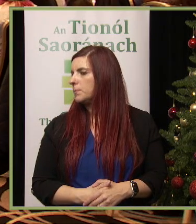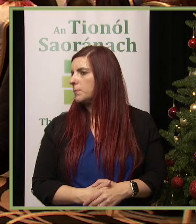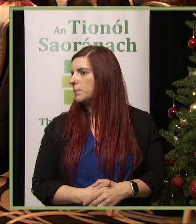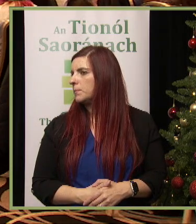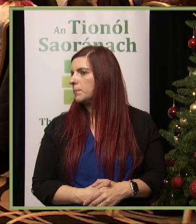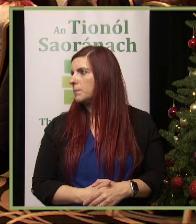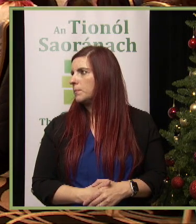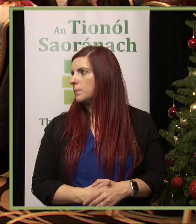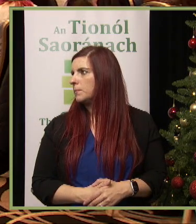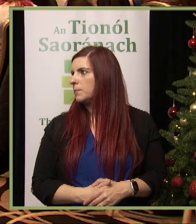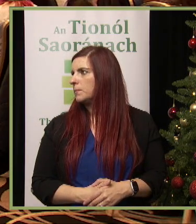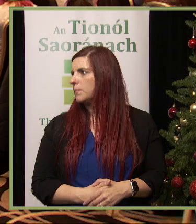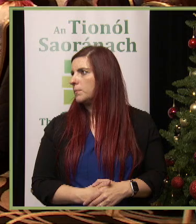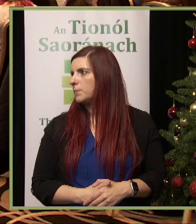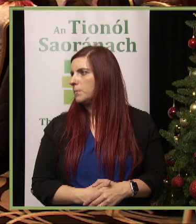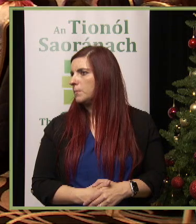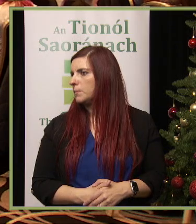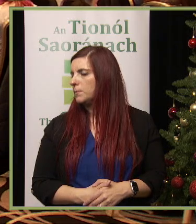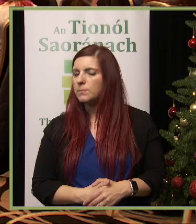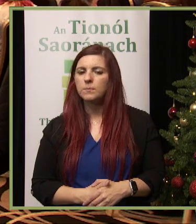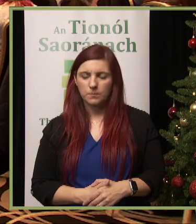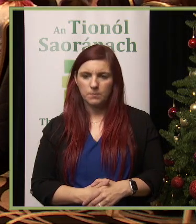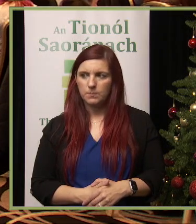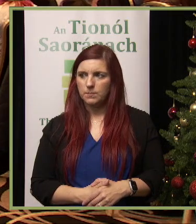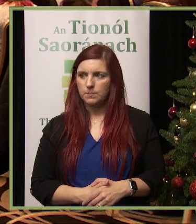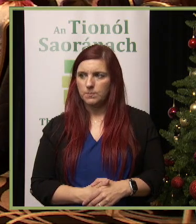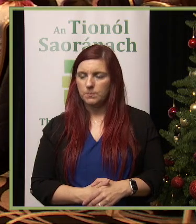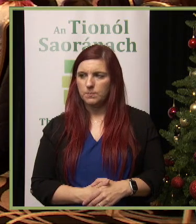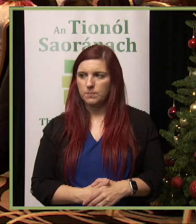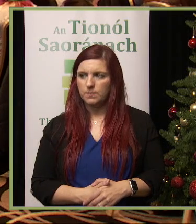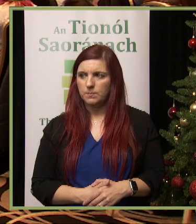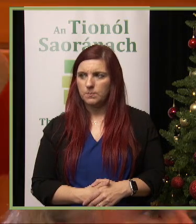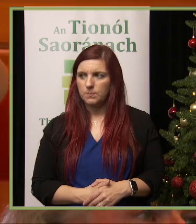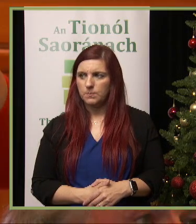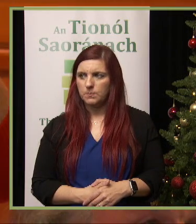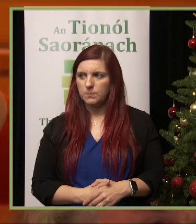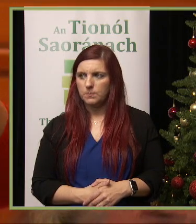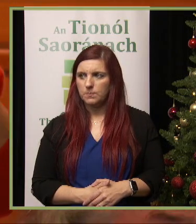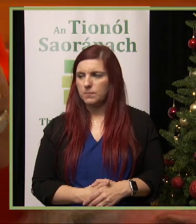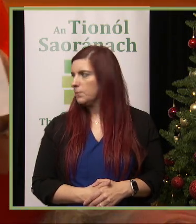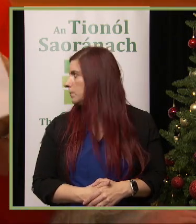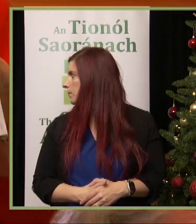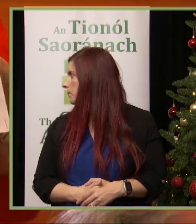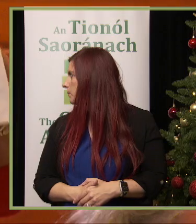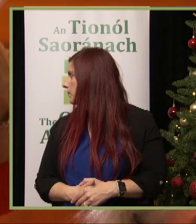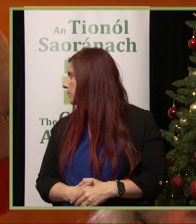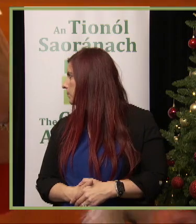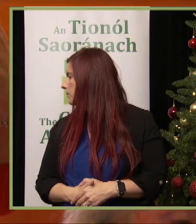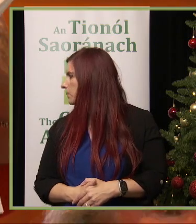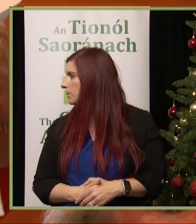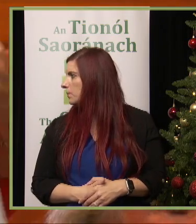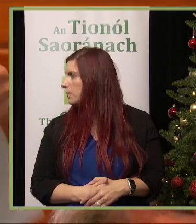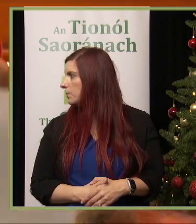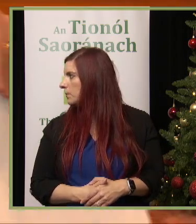Acknowledging the varied landscapes across the island of Ireland. I think acknowledging is a very woolly and passive word, and I